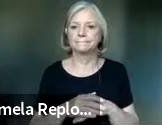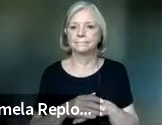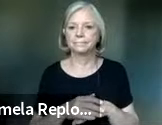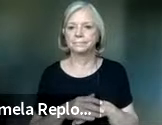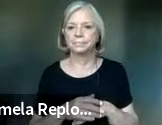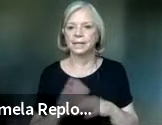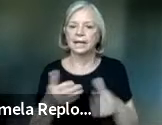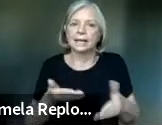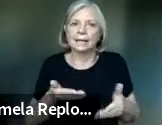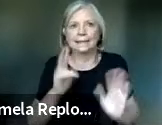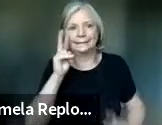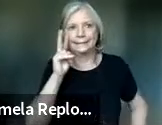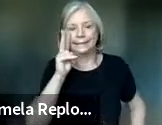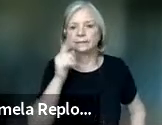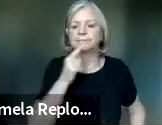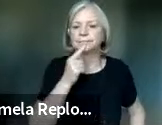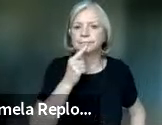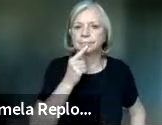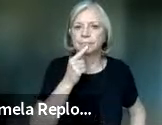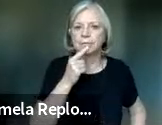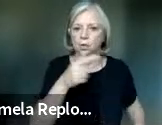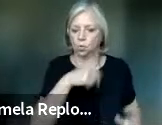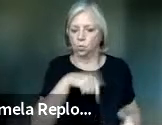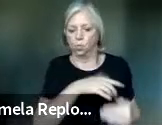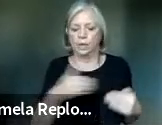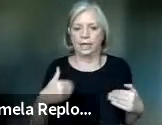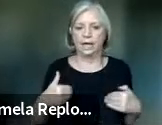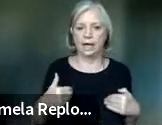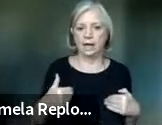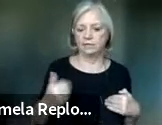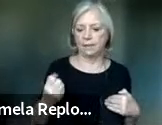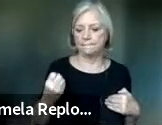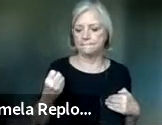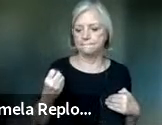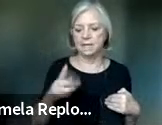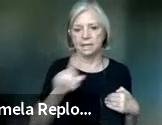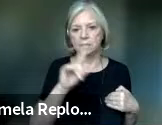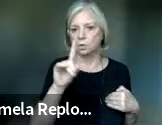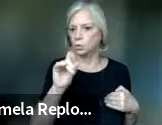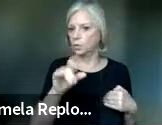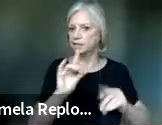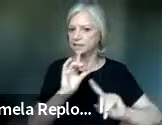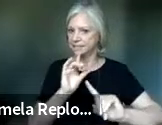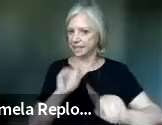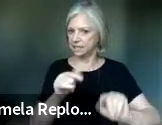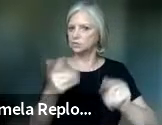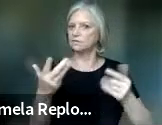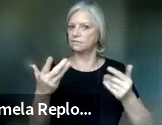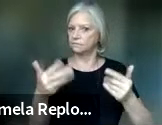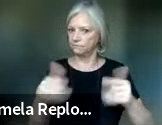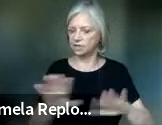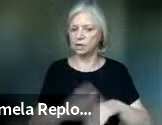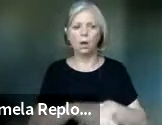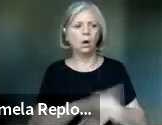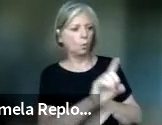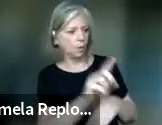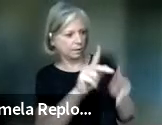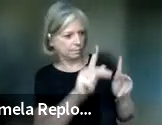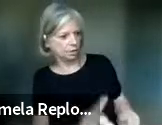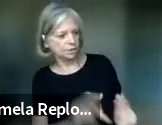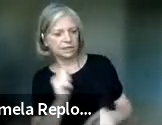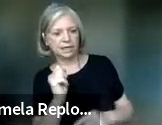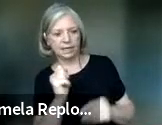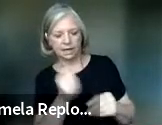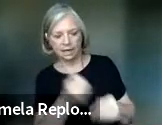Let's see. I think we've actually gotten through many questions here. One person asked about where